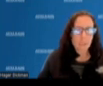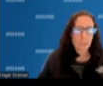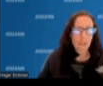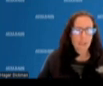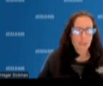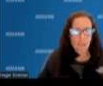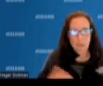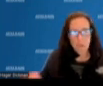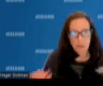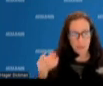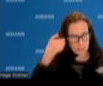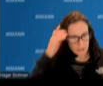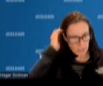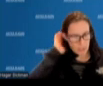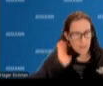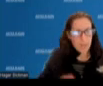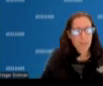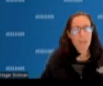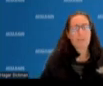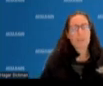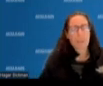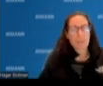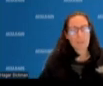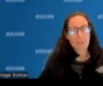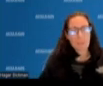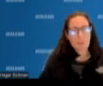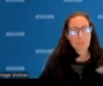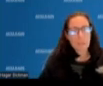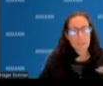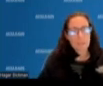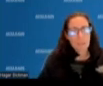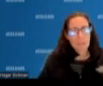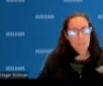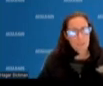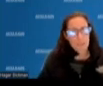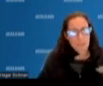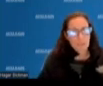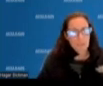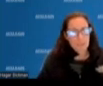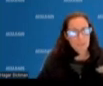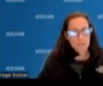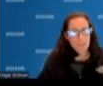And then, so why don't we go to the next slide and we can kind of dig in a little bit more.